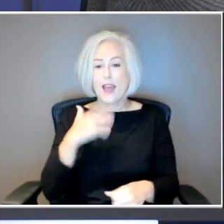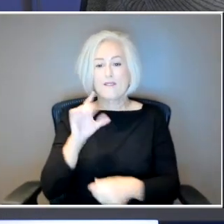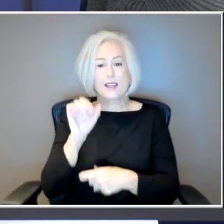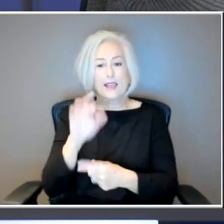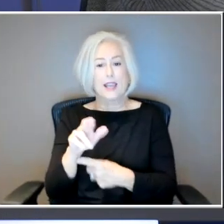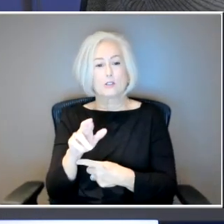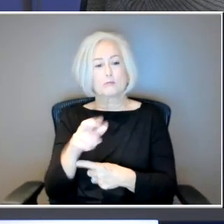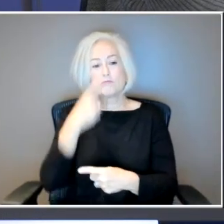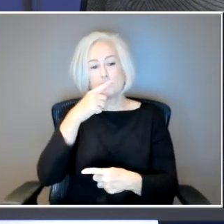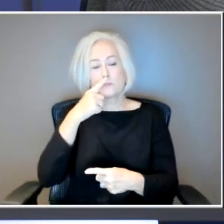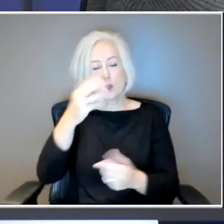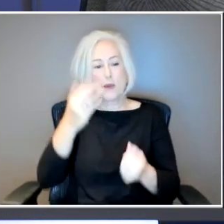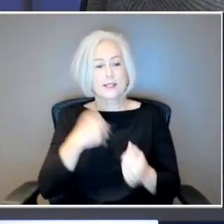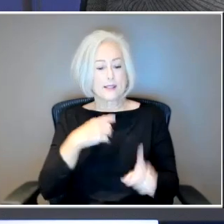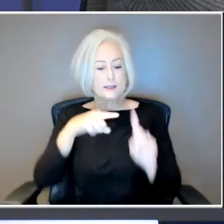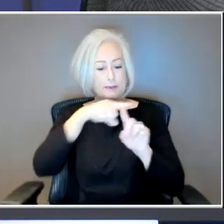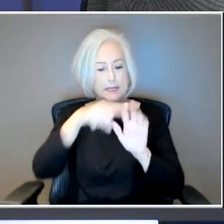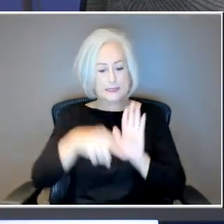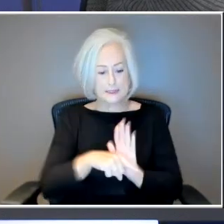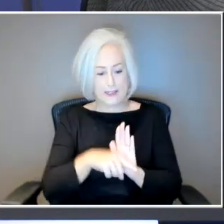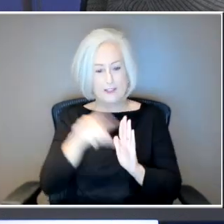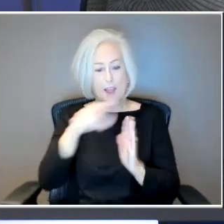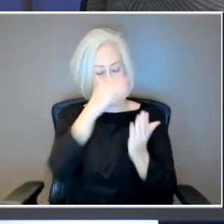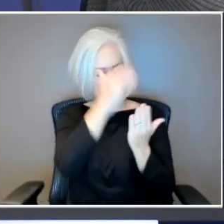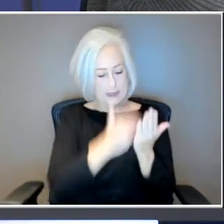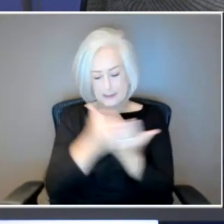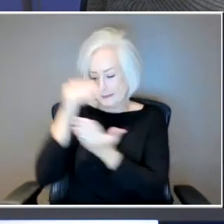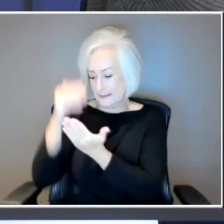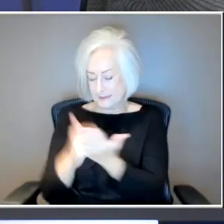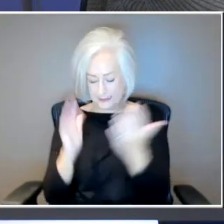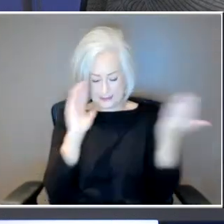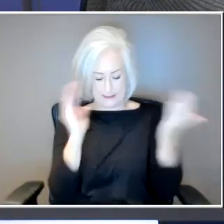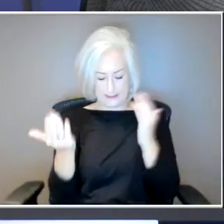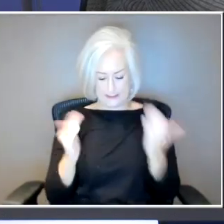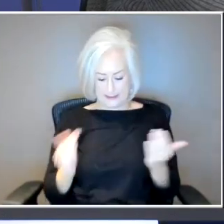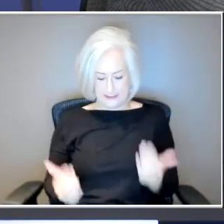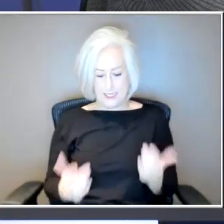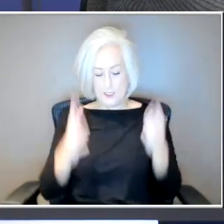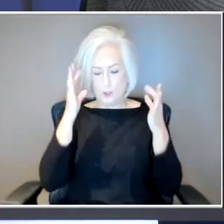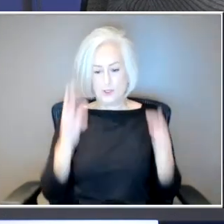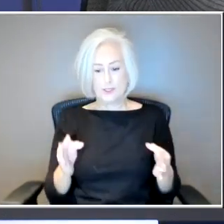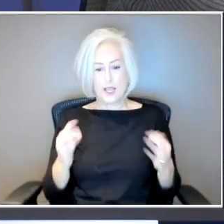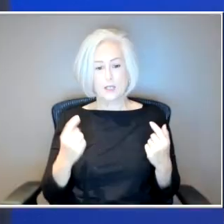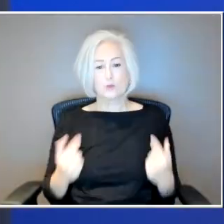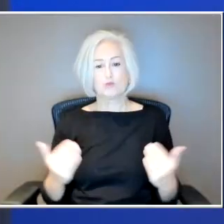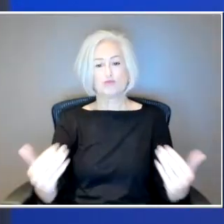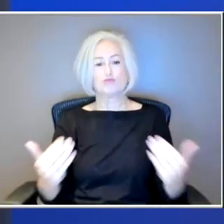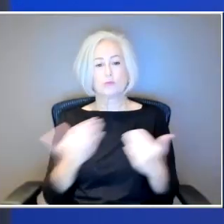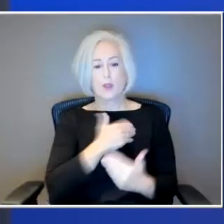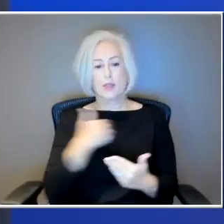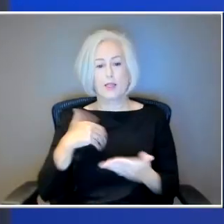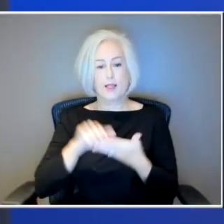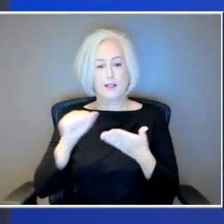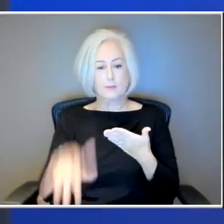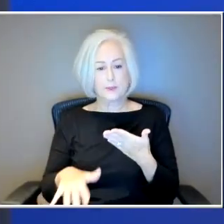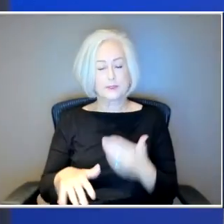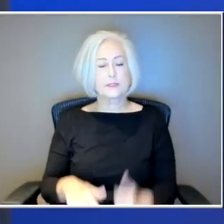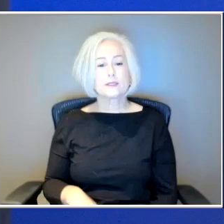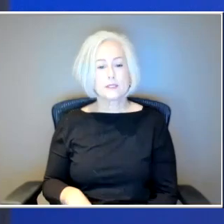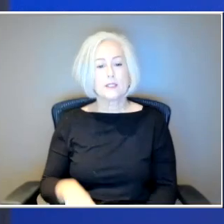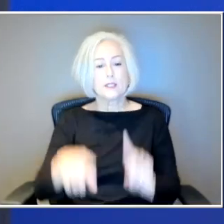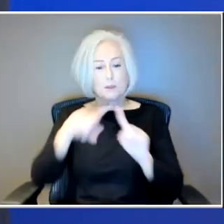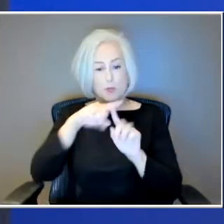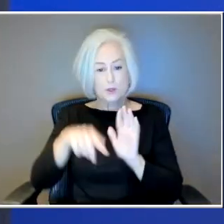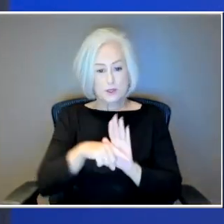and cons that you listed out, deciding if you were going to go forward with this double mastectomy. So my pros and cons kind of came down to